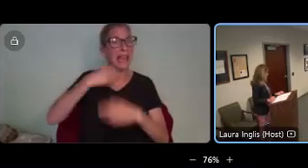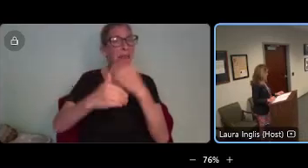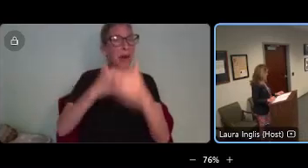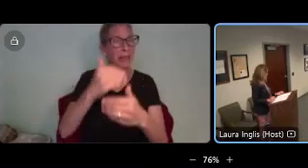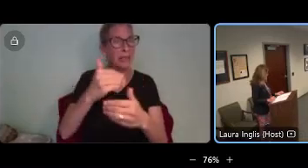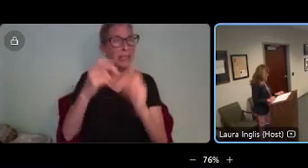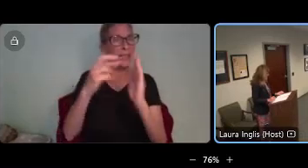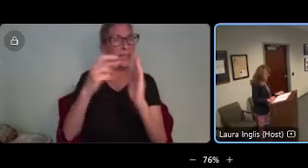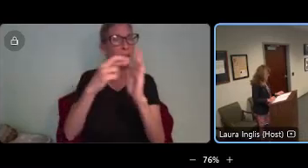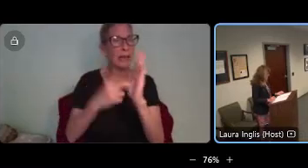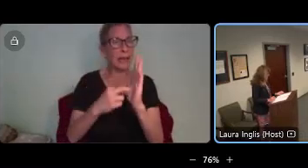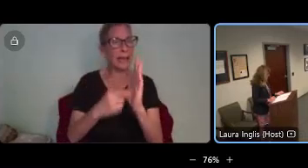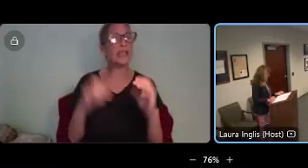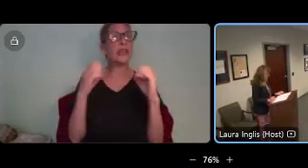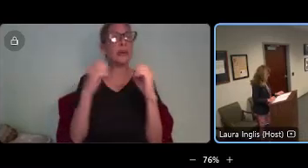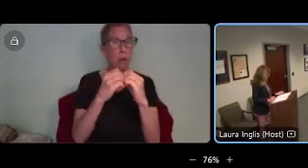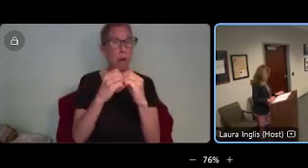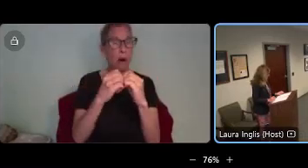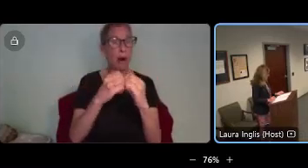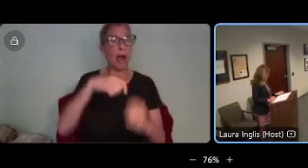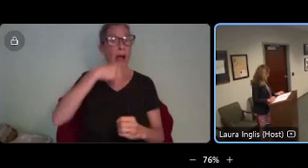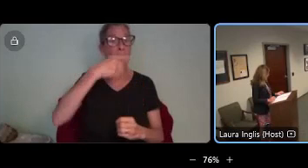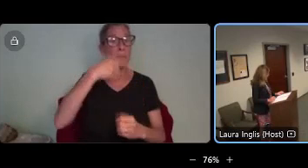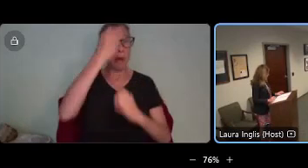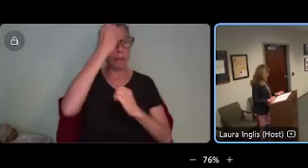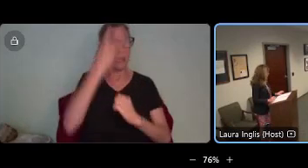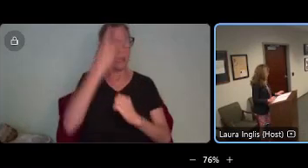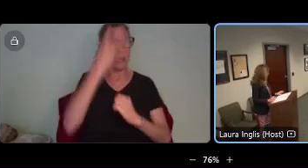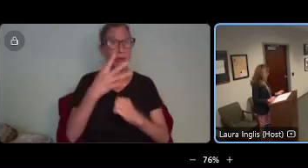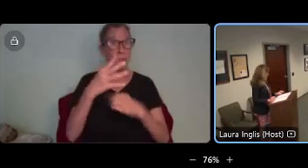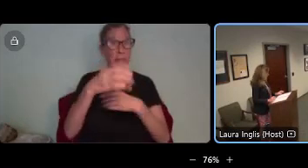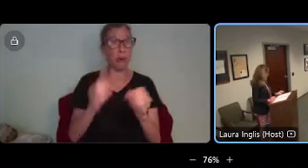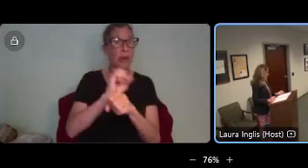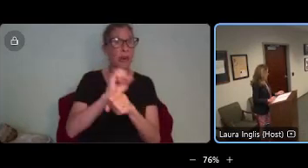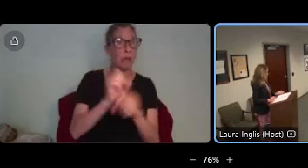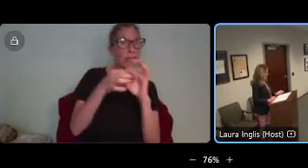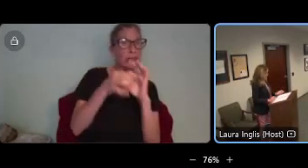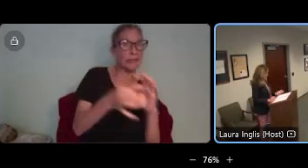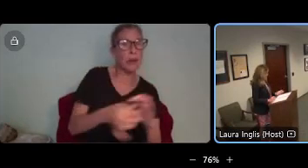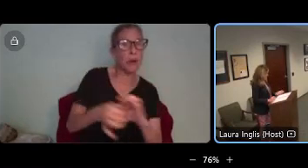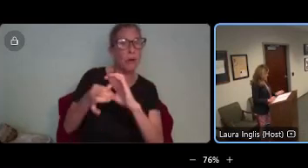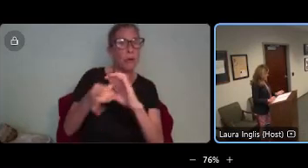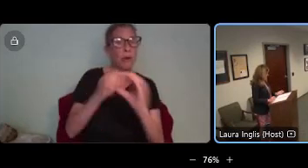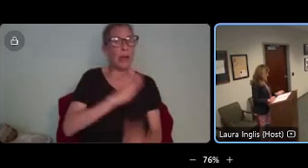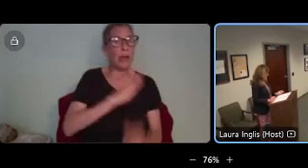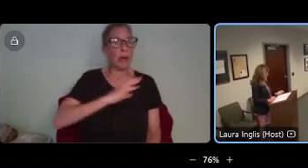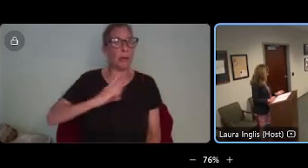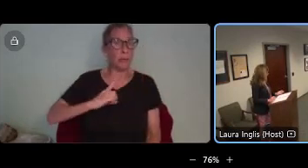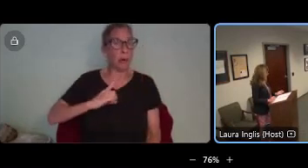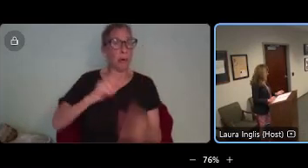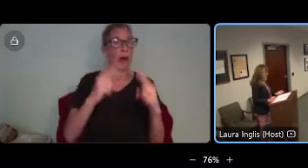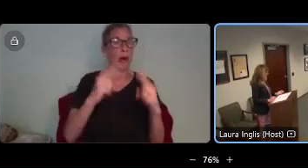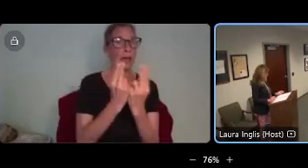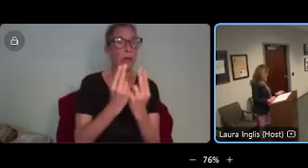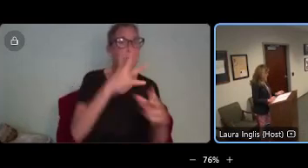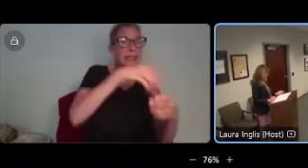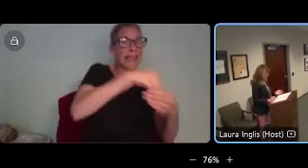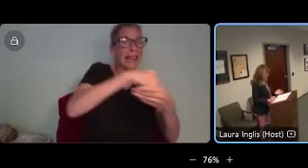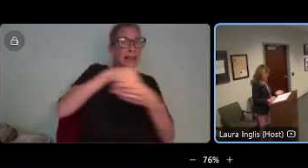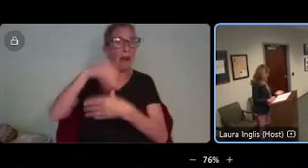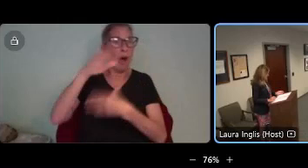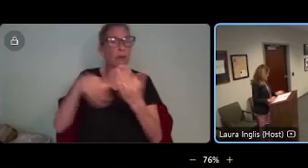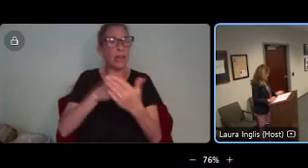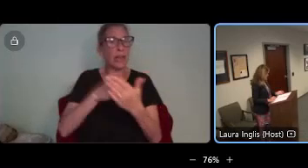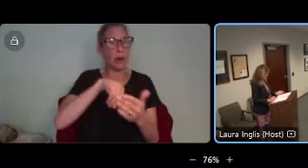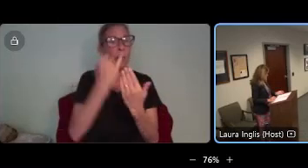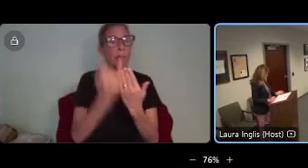more. The Public Information Office works closely with all board units and is involved in almost every major project,